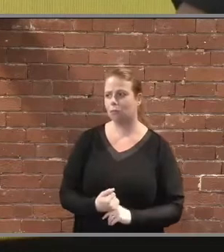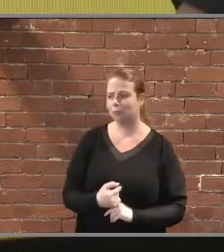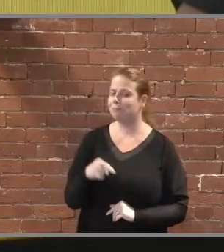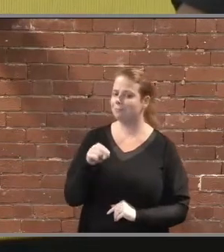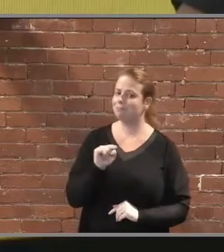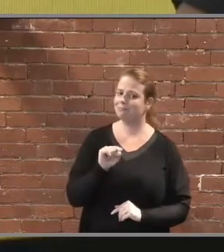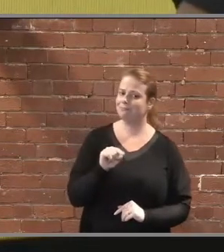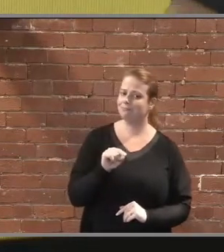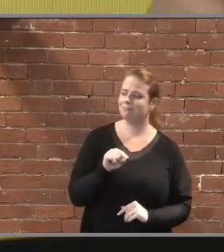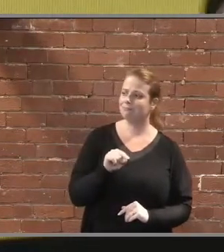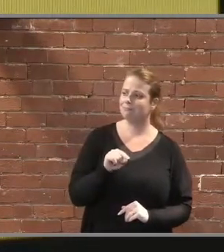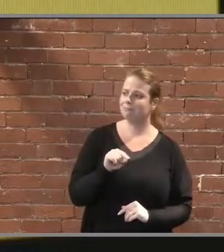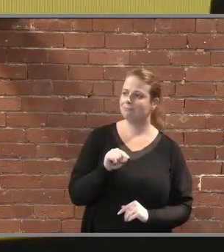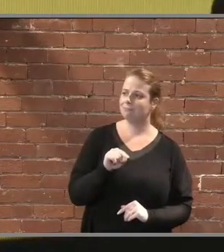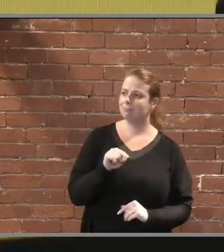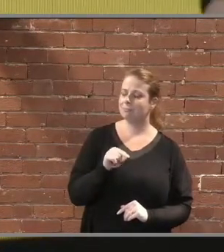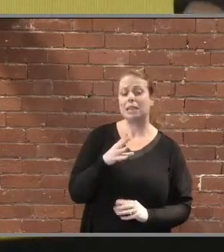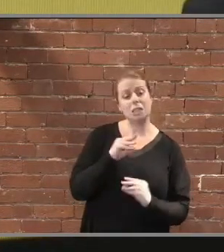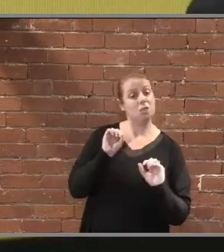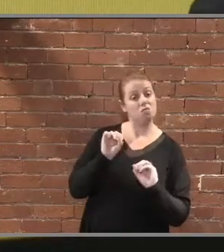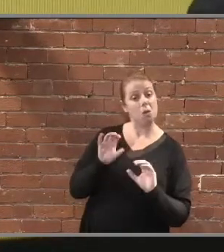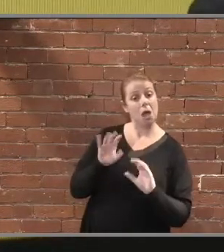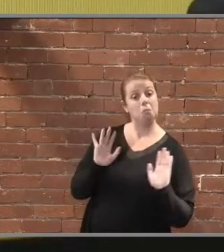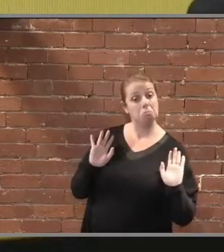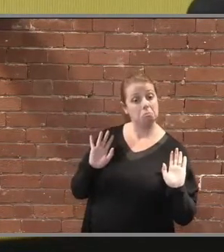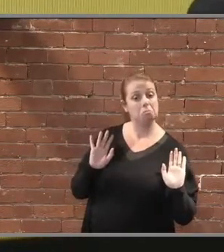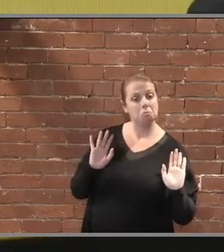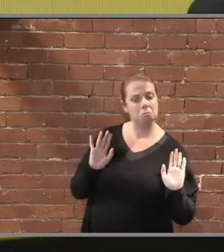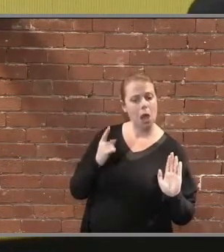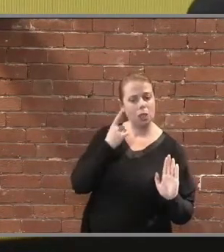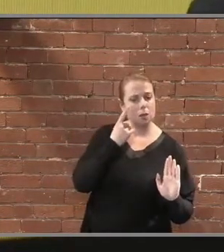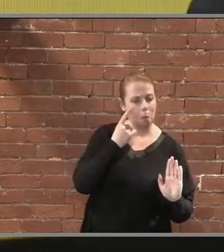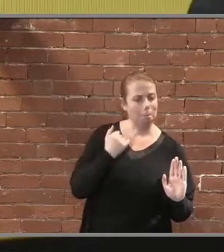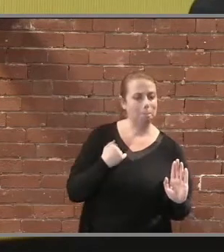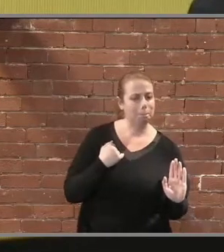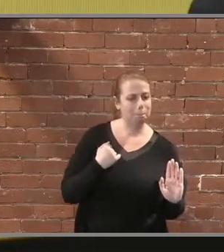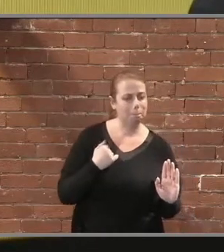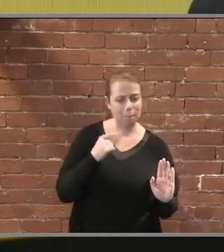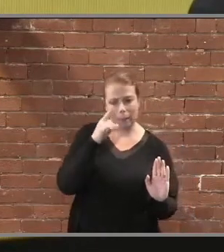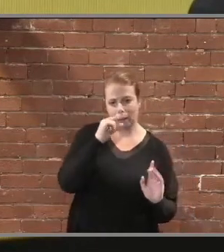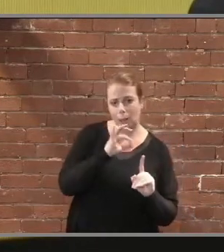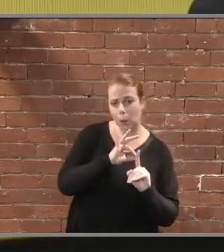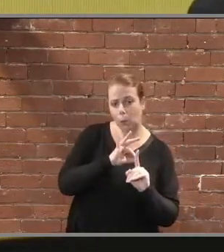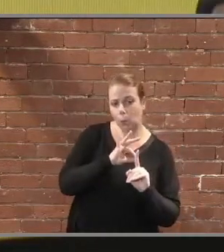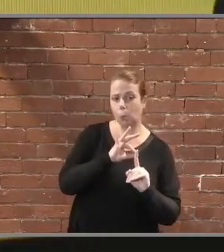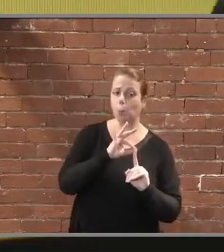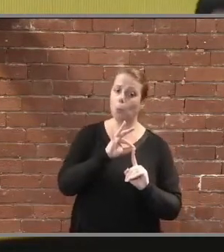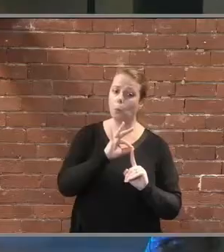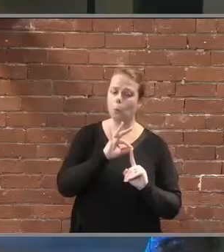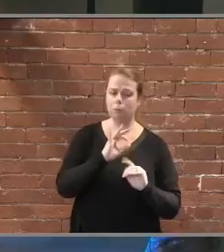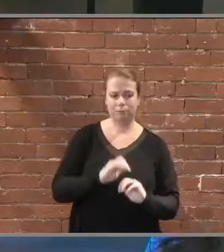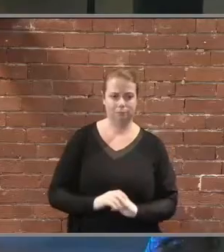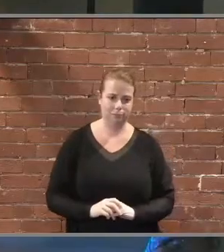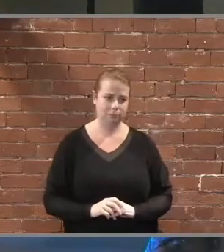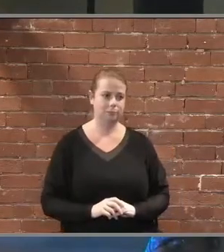that that's some feedback that, I noticed, I think could have been like slightly more considered.